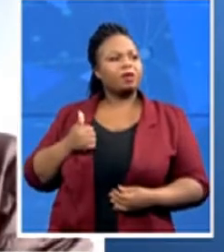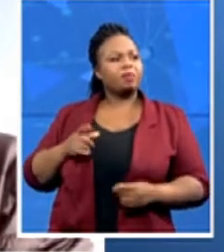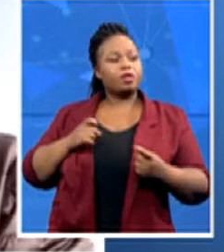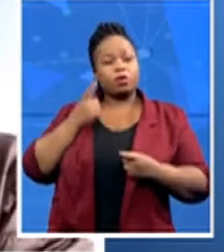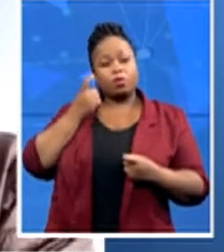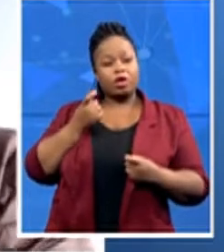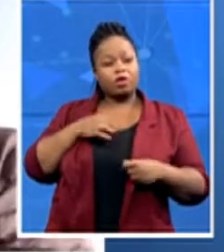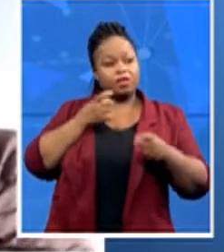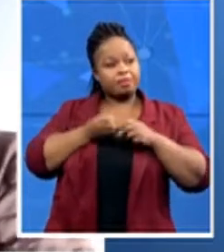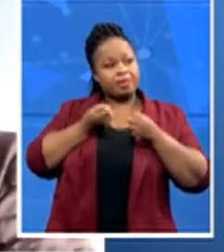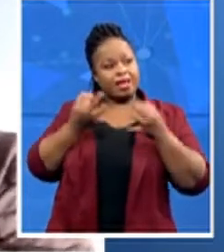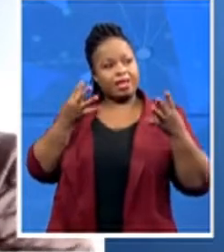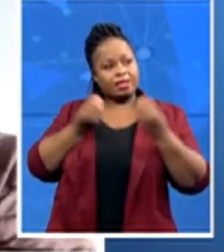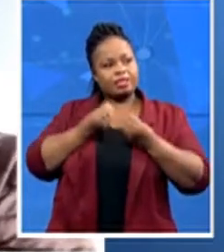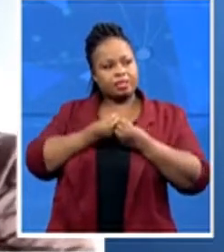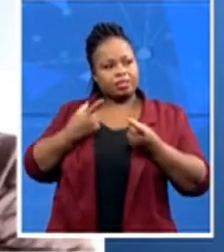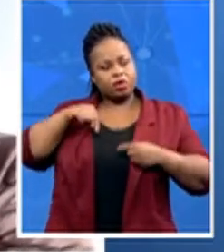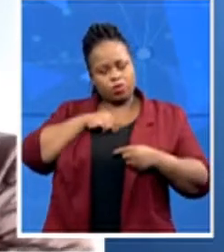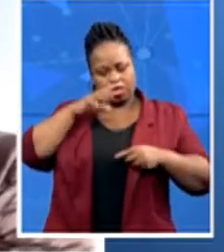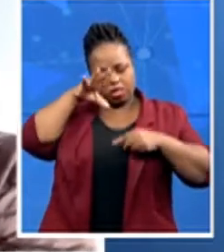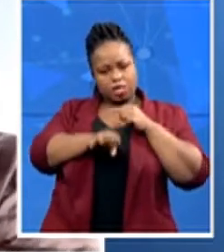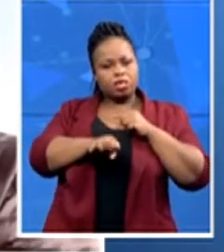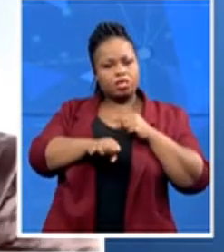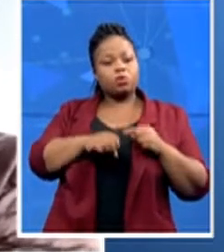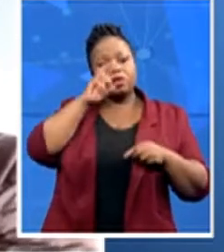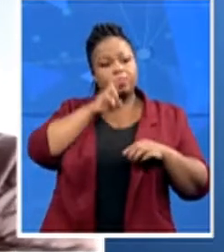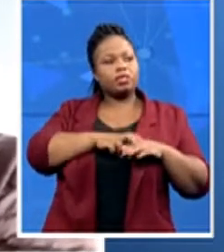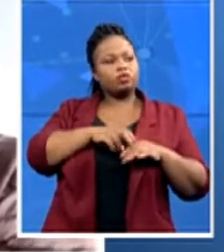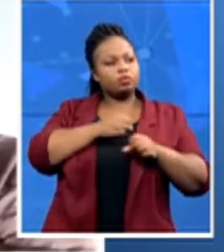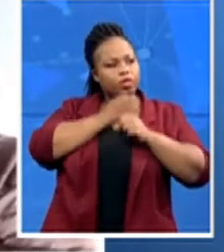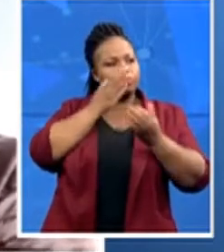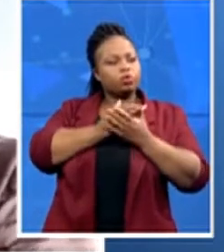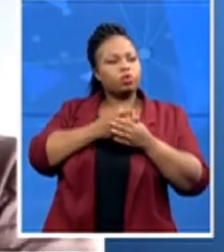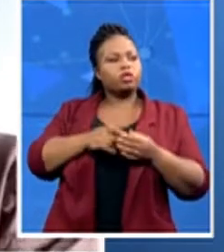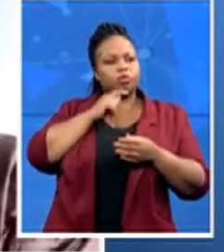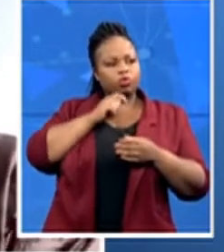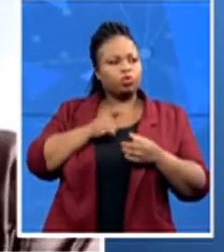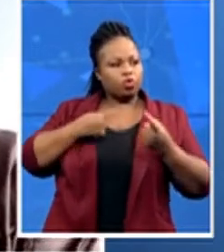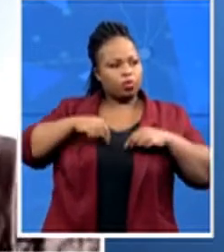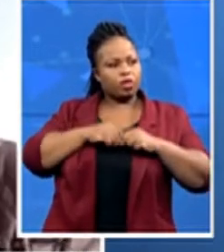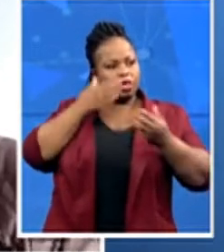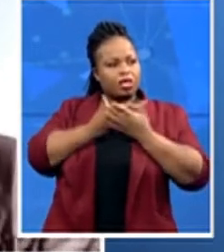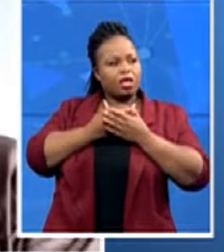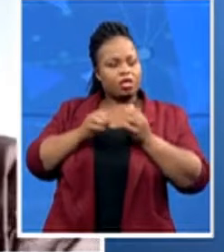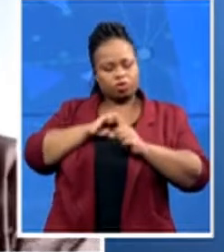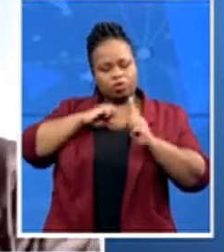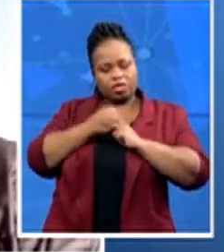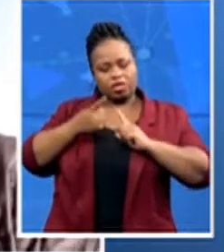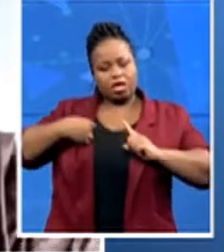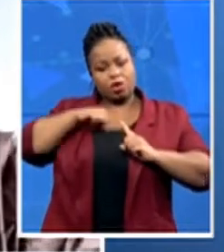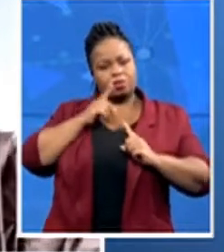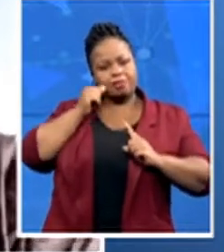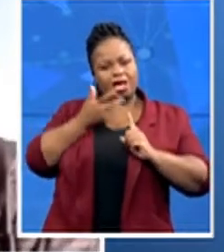we need to ensure that we rid our society and the country of gender-based violence. But to deal with gender-based